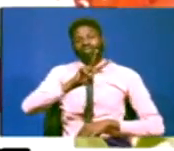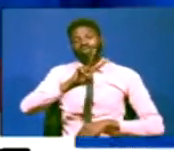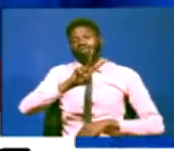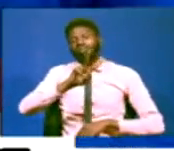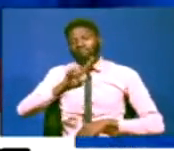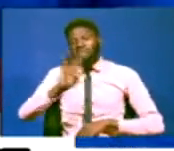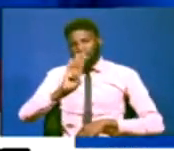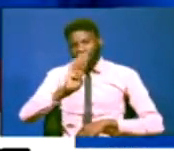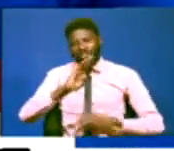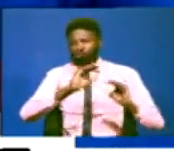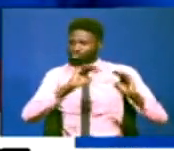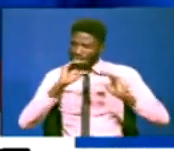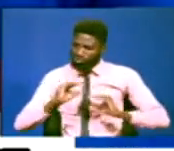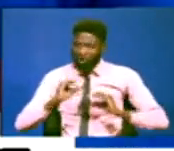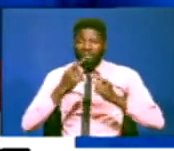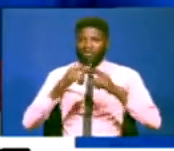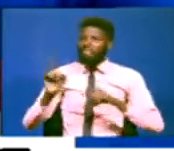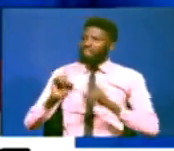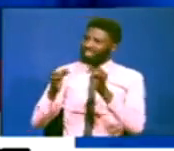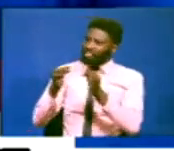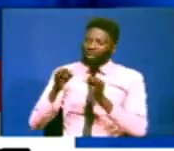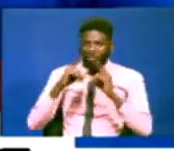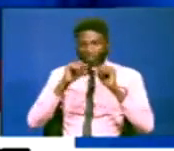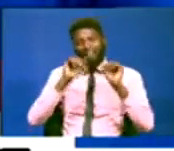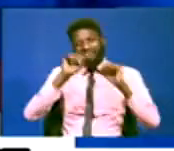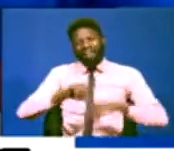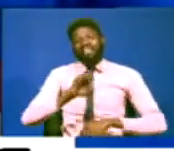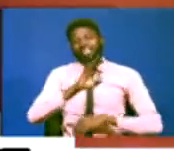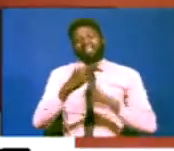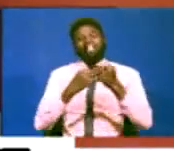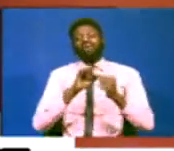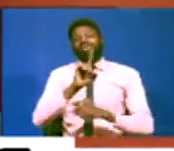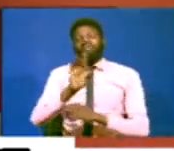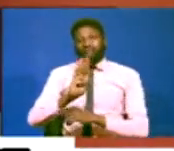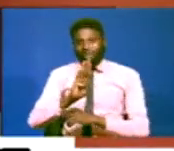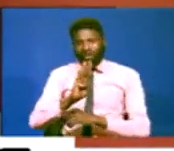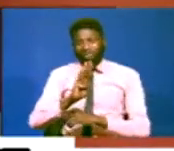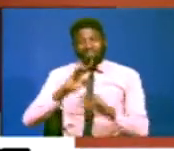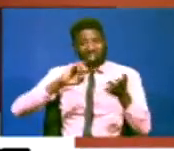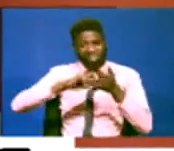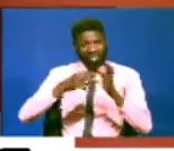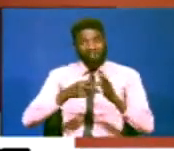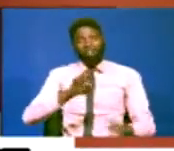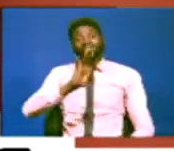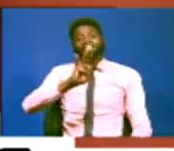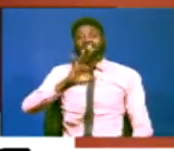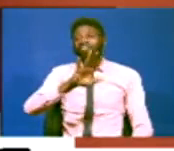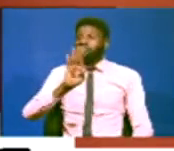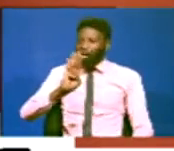only manage 380 billion shillings, 45 billion shillings short. We must, all of